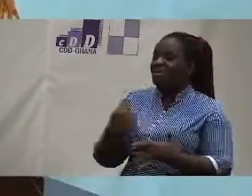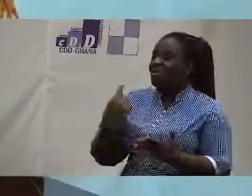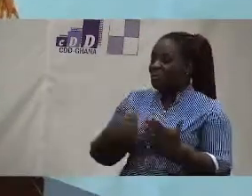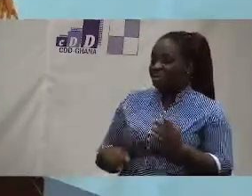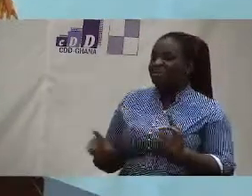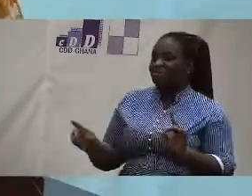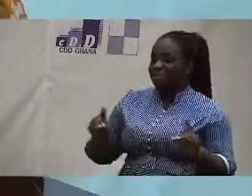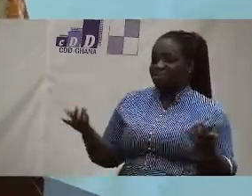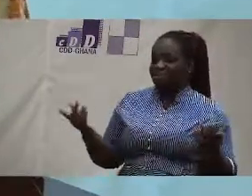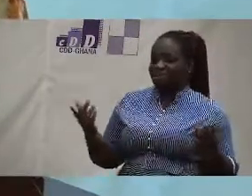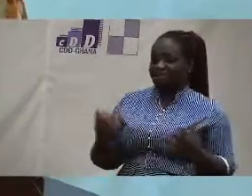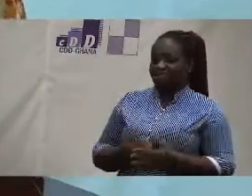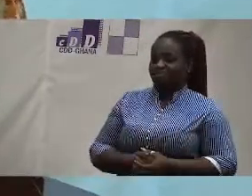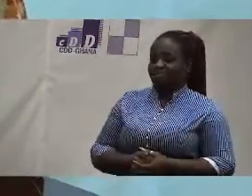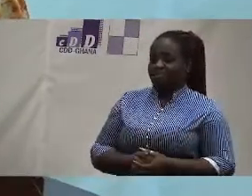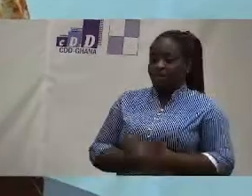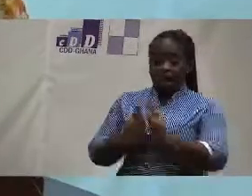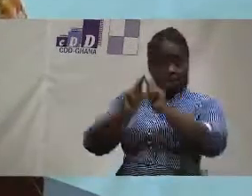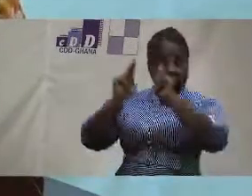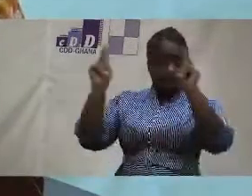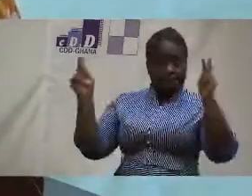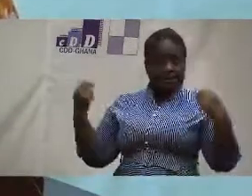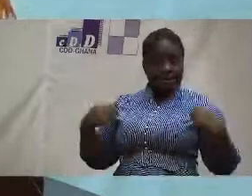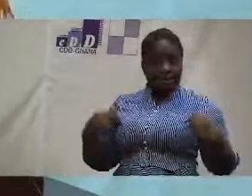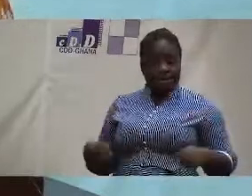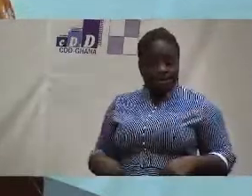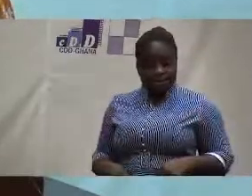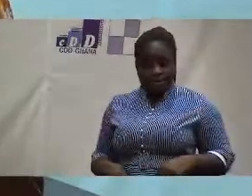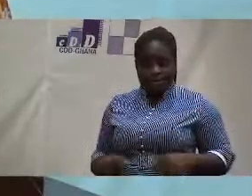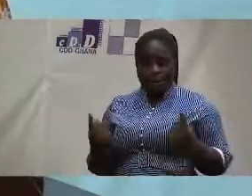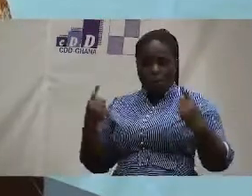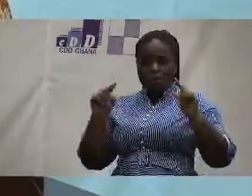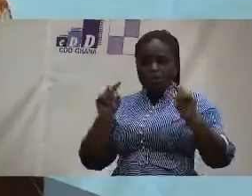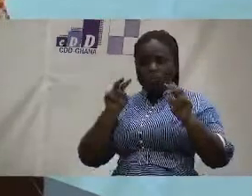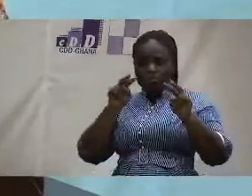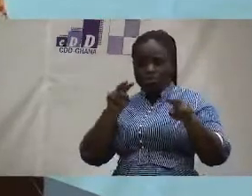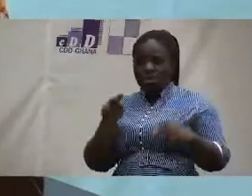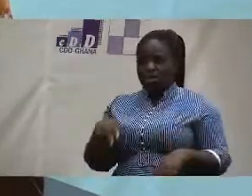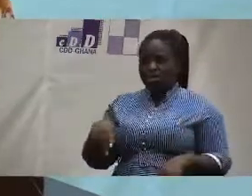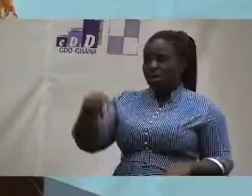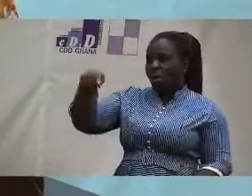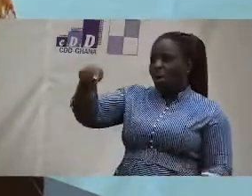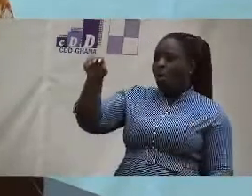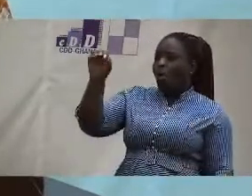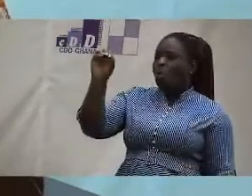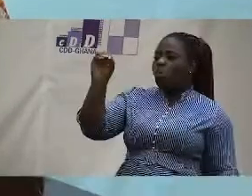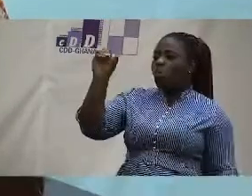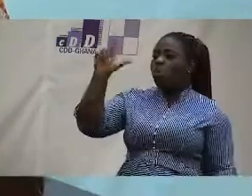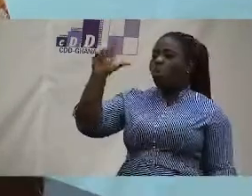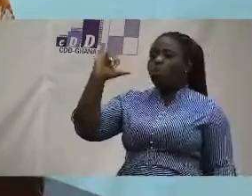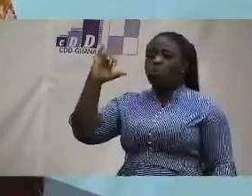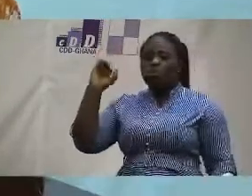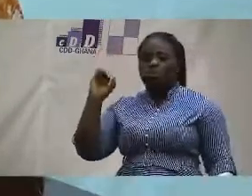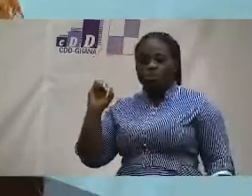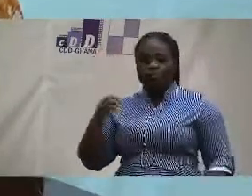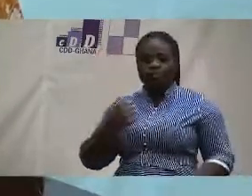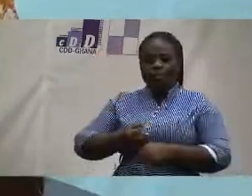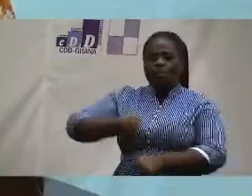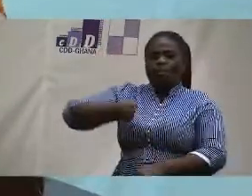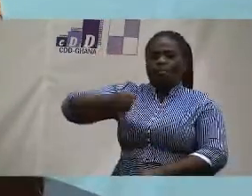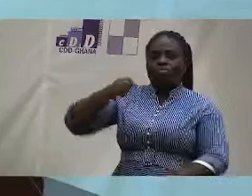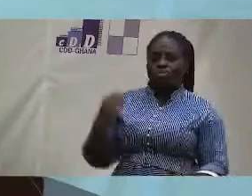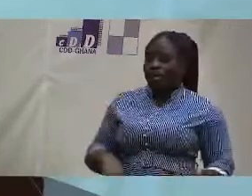have done? And in public health, when you look at polio eradication, you look at HIV, and even